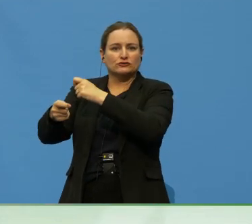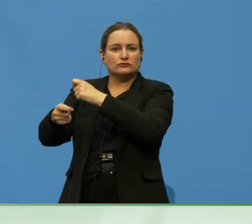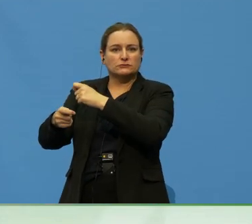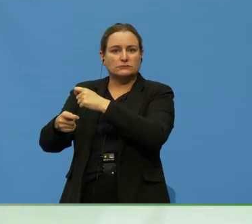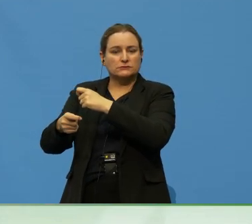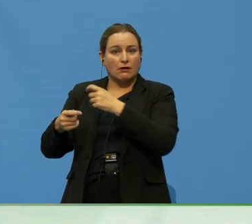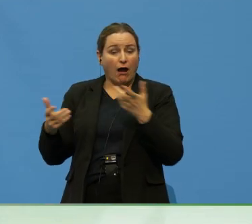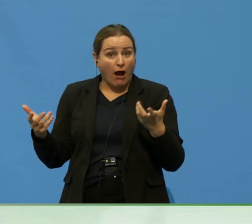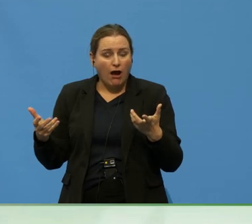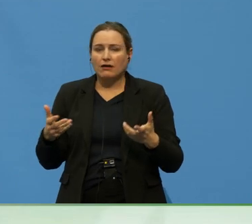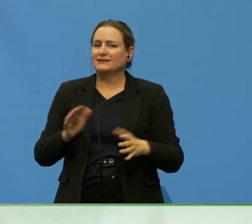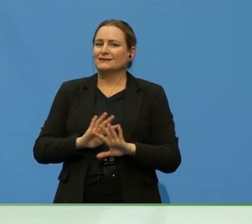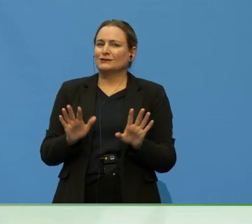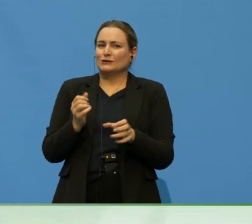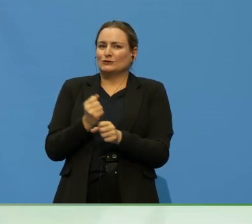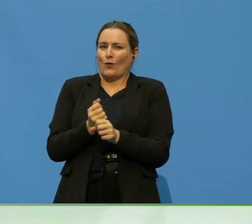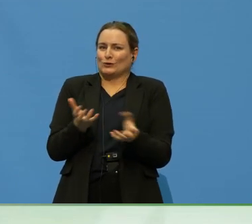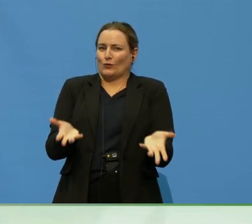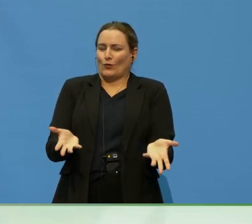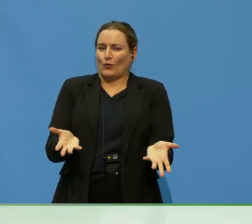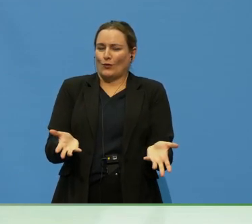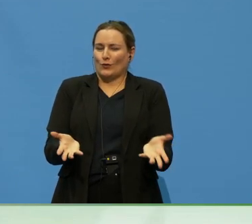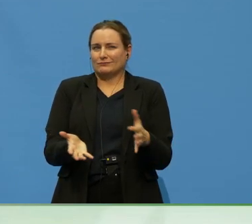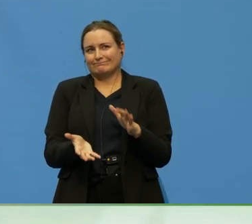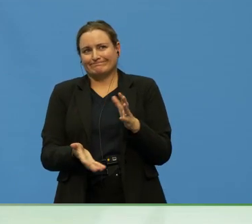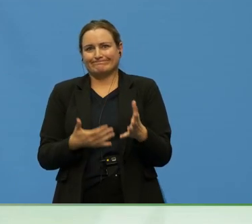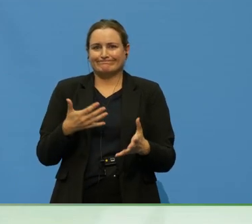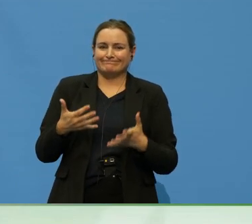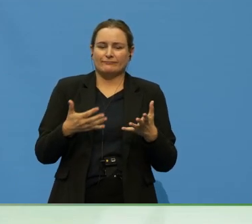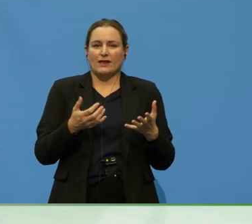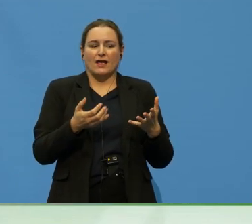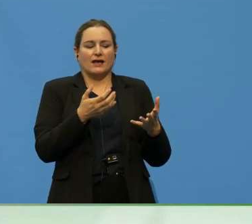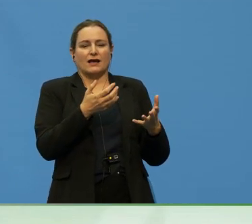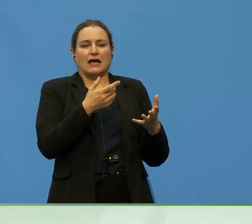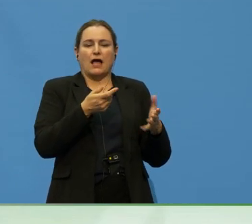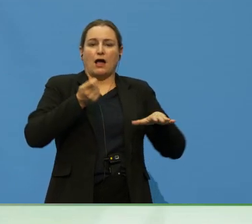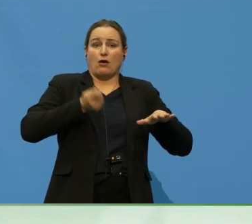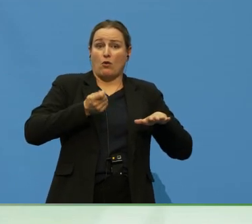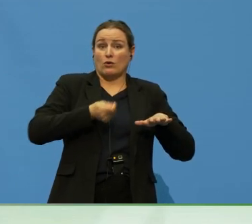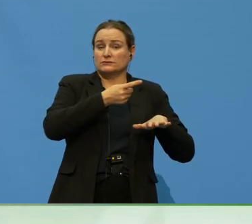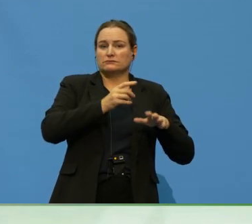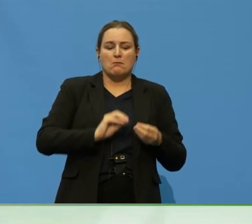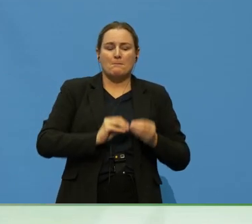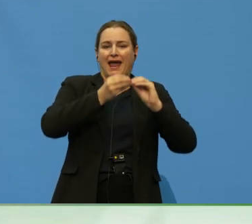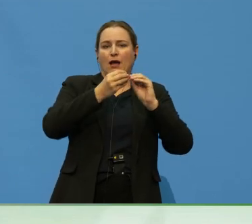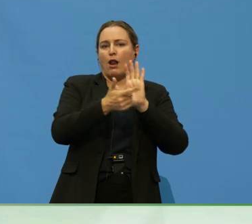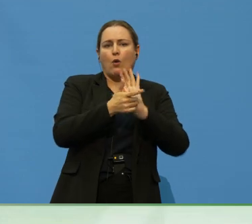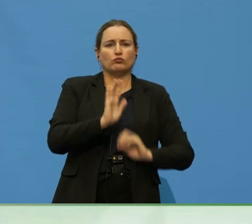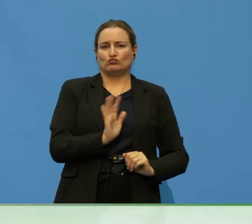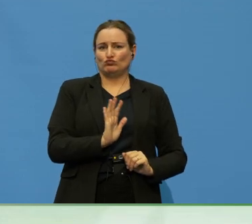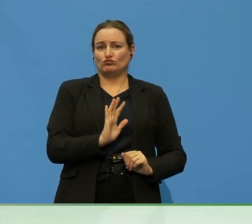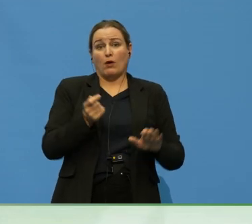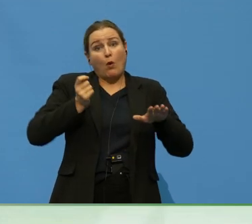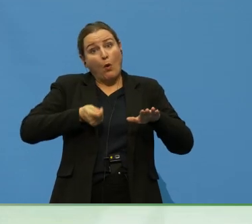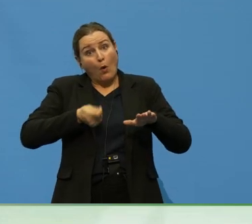Courts and judges are there to enforce a law. They're not there to make the law, and